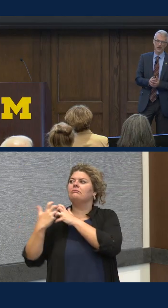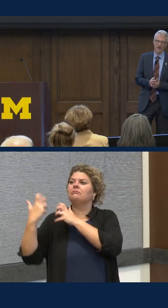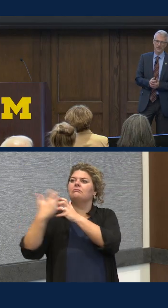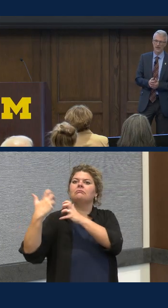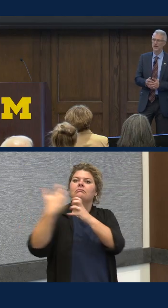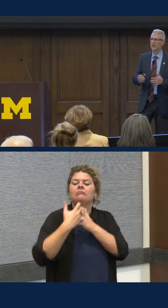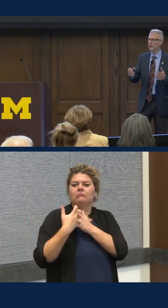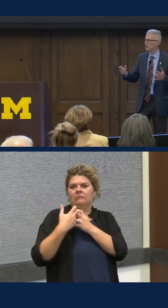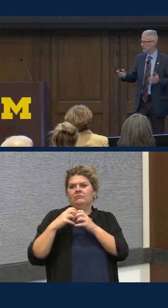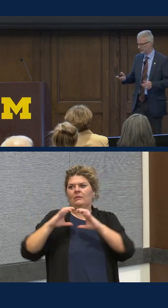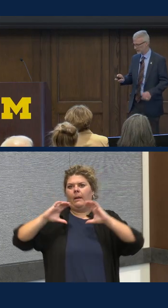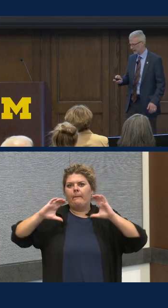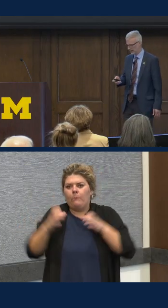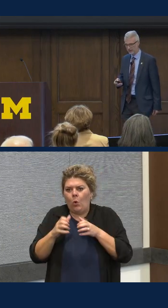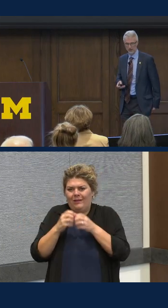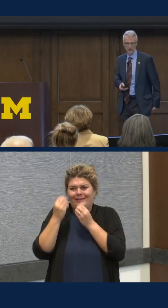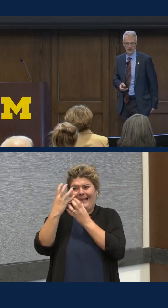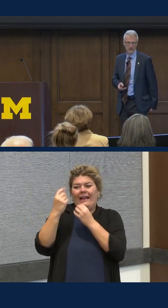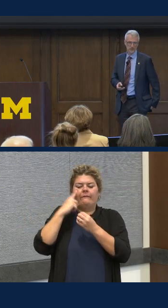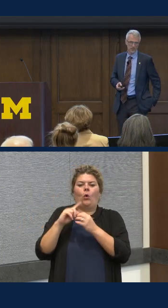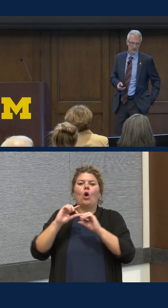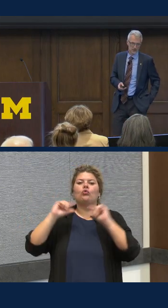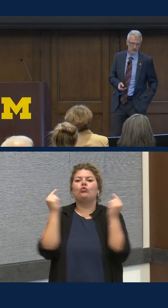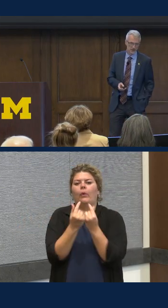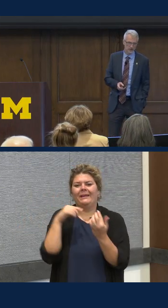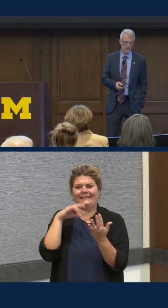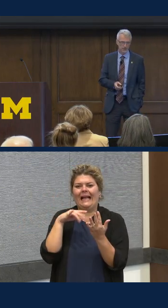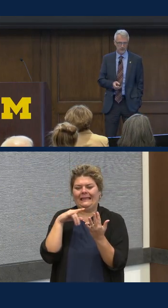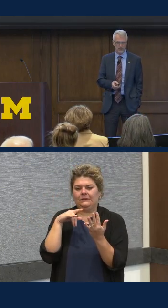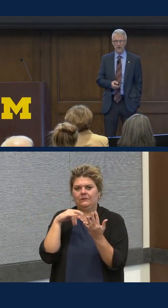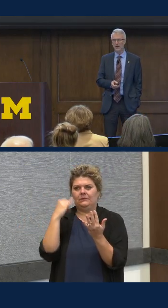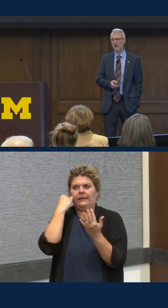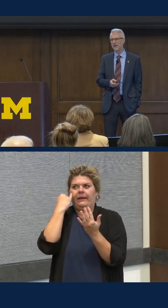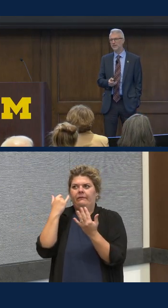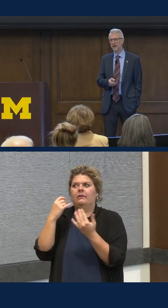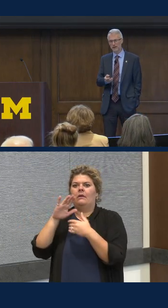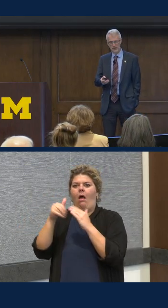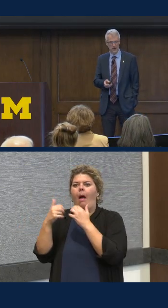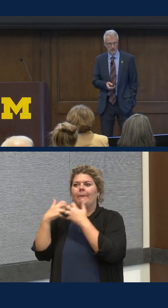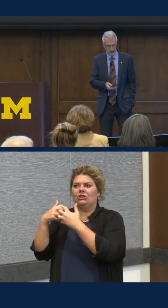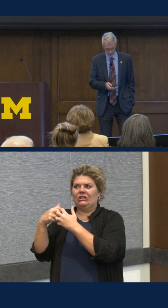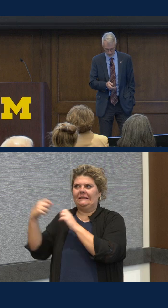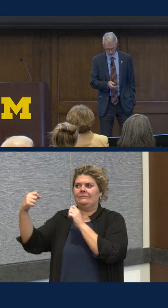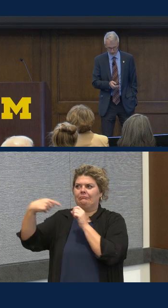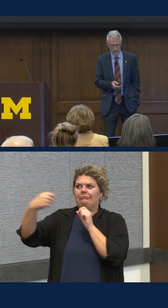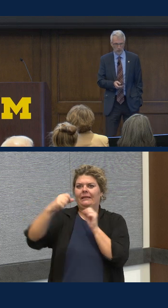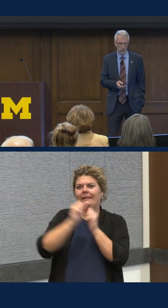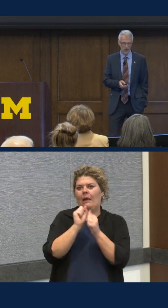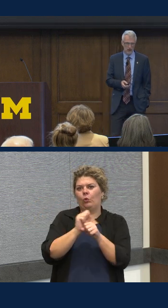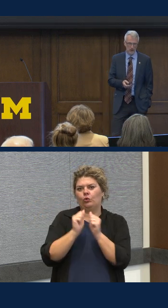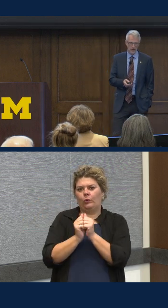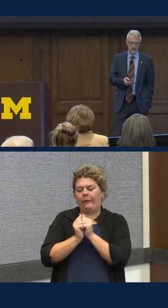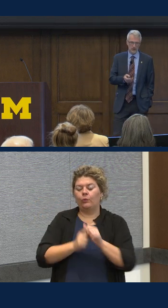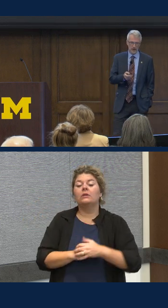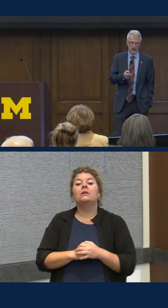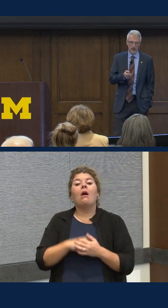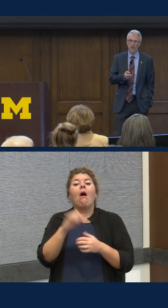different sites for group studies of patient statistics. And then finally, we're trying to make the images